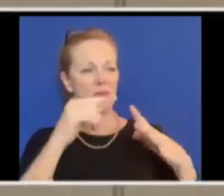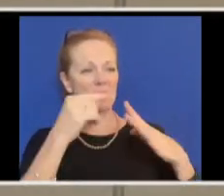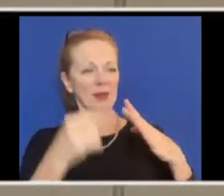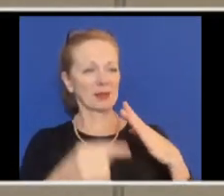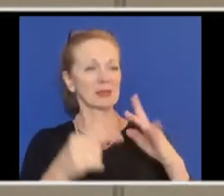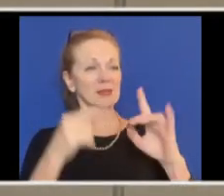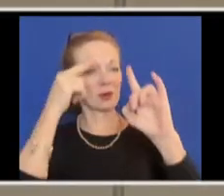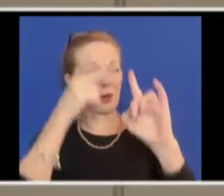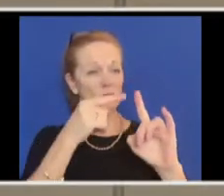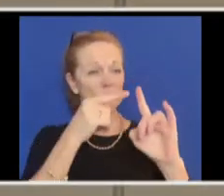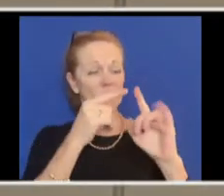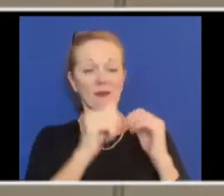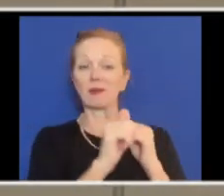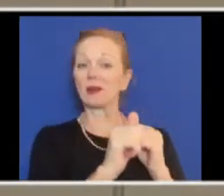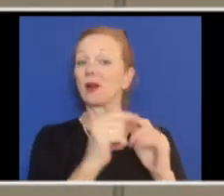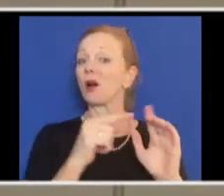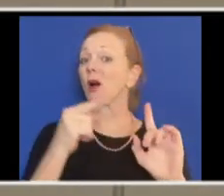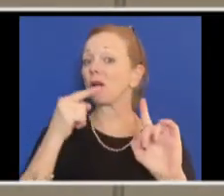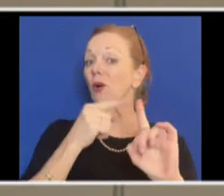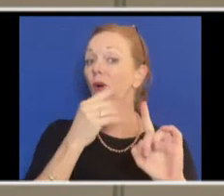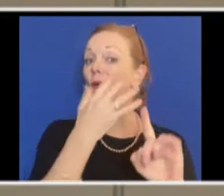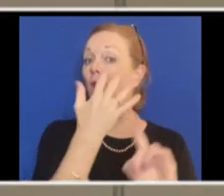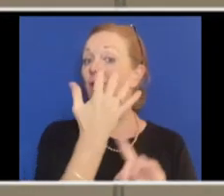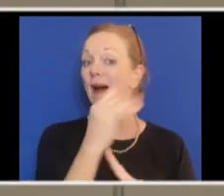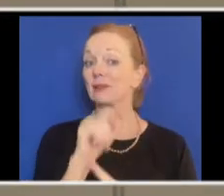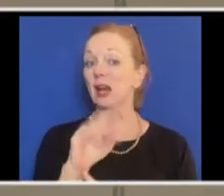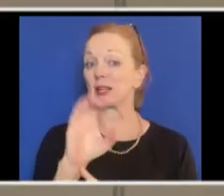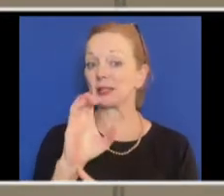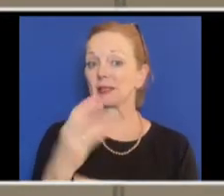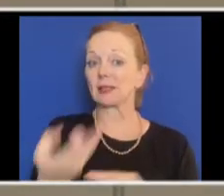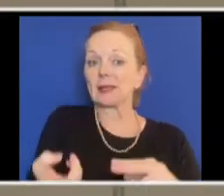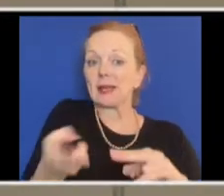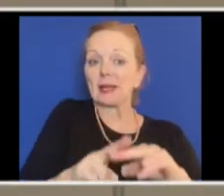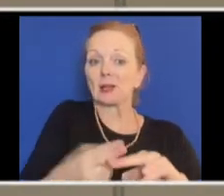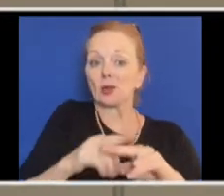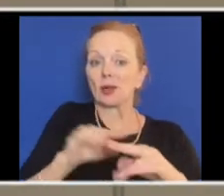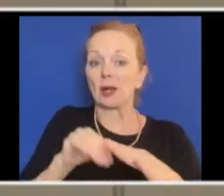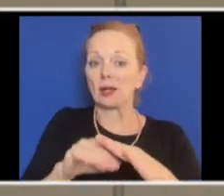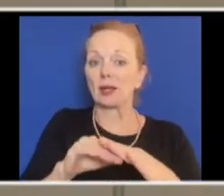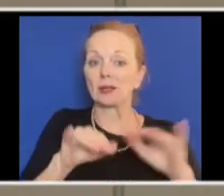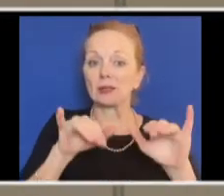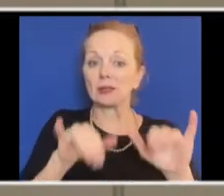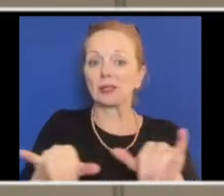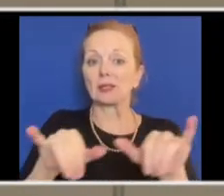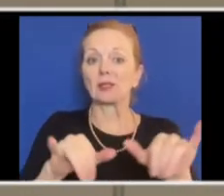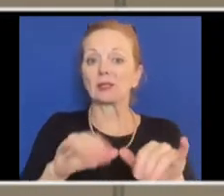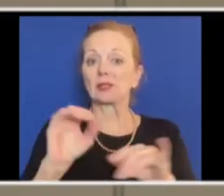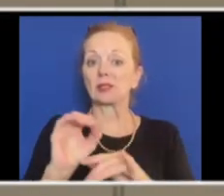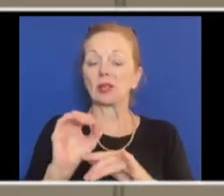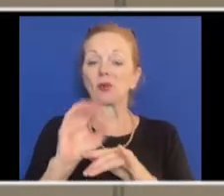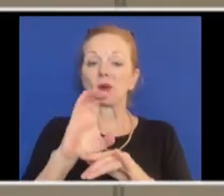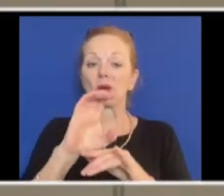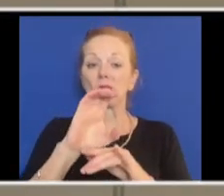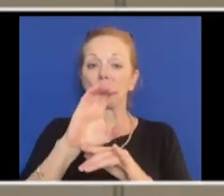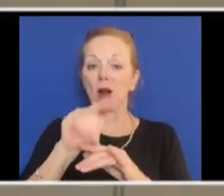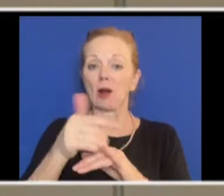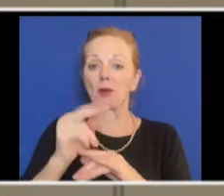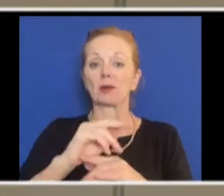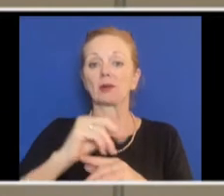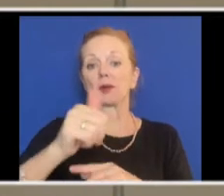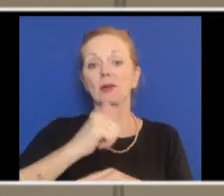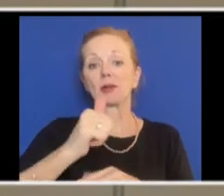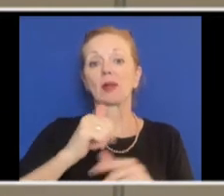follows goal Five Dot C increase access to sustainable and zero carbon Transportation modes and Mobility